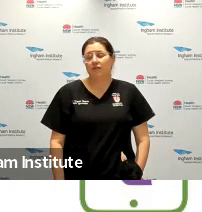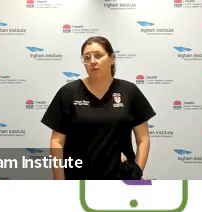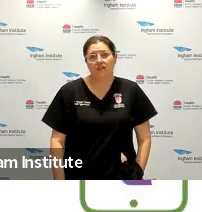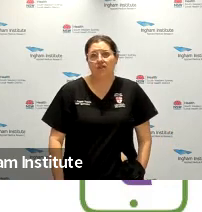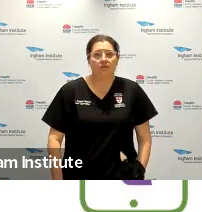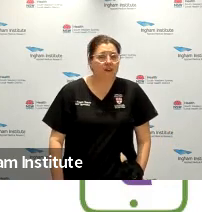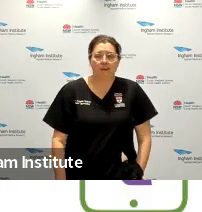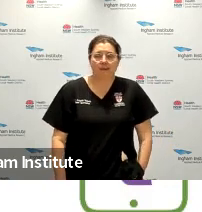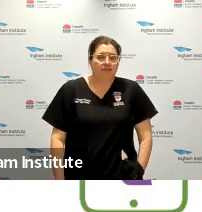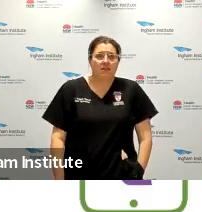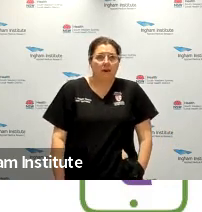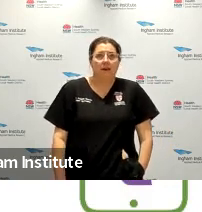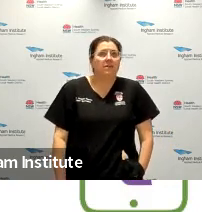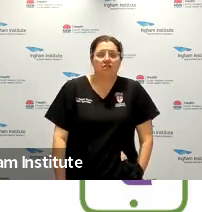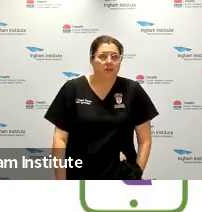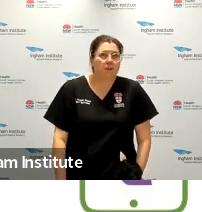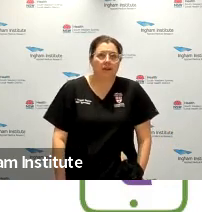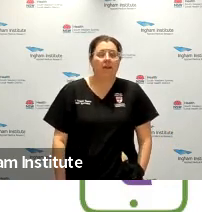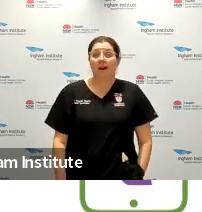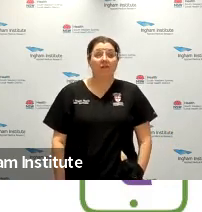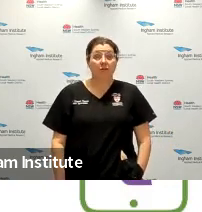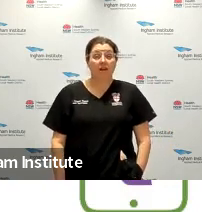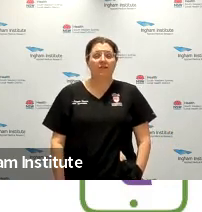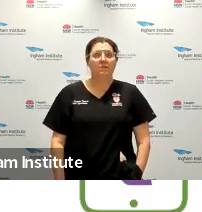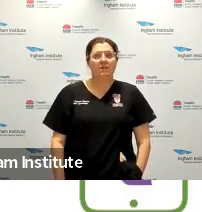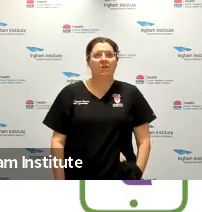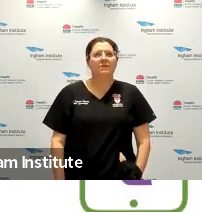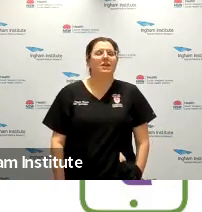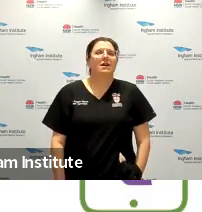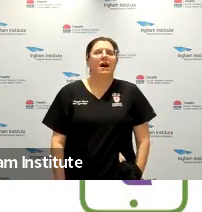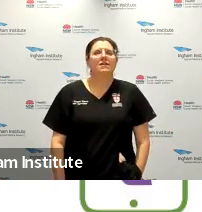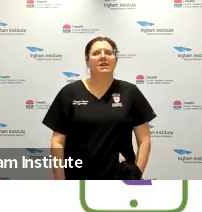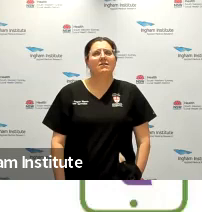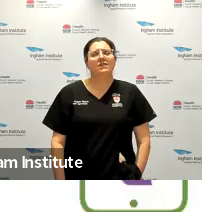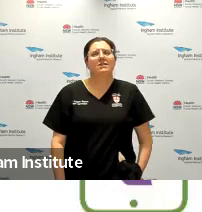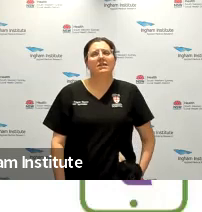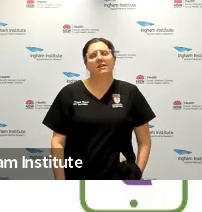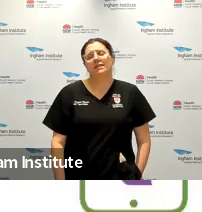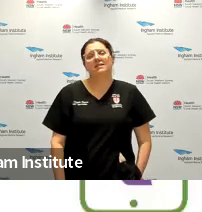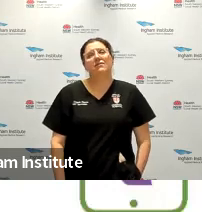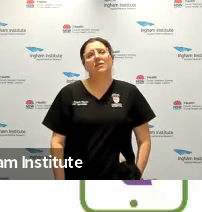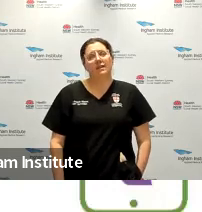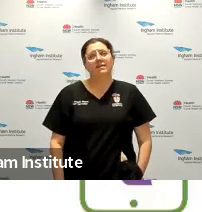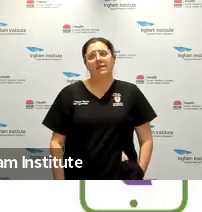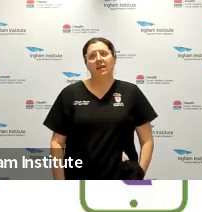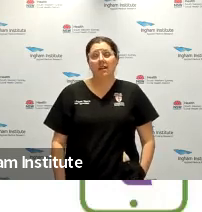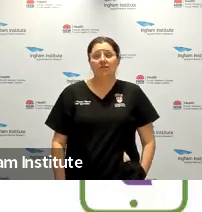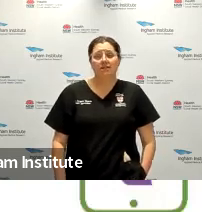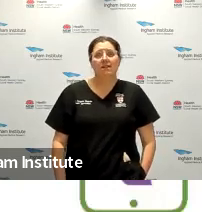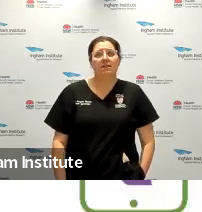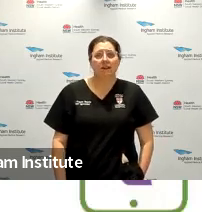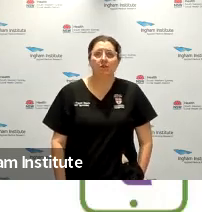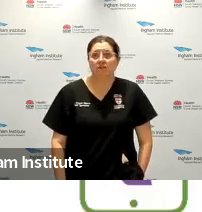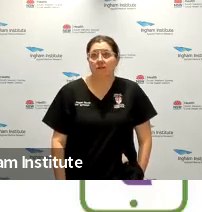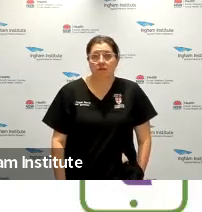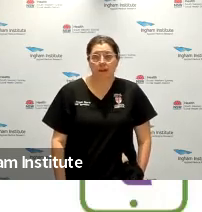that they can forward it to family, friend, partners, GP, have a look at it for themselves. At the end of it is a list of all the links that they were